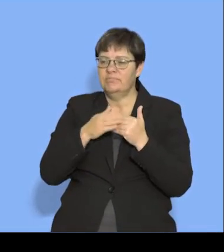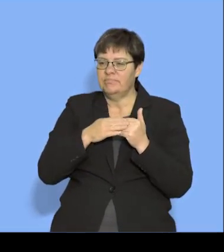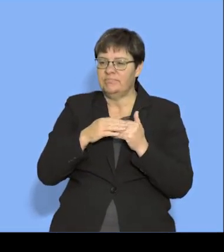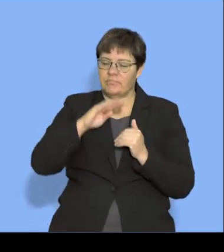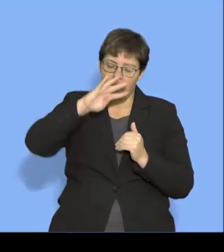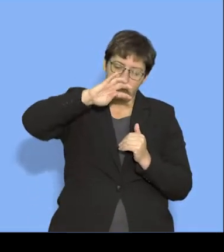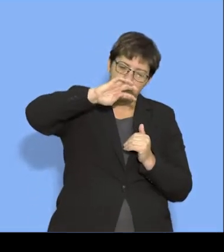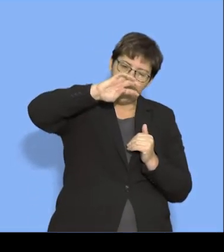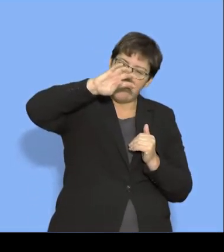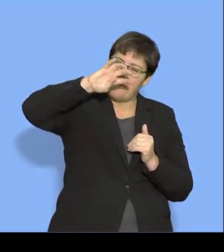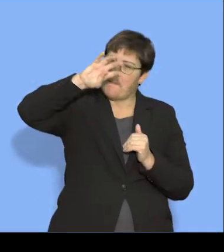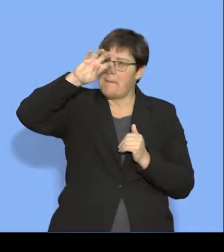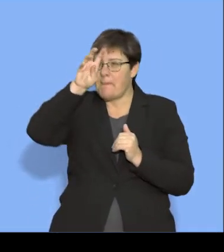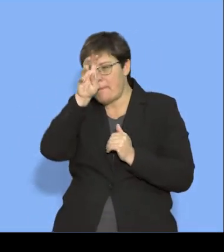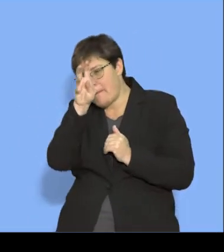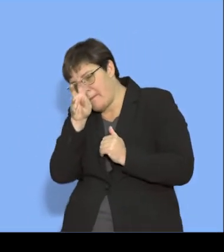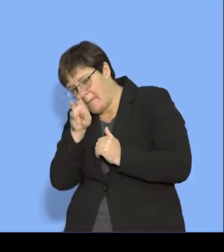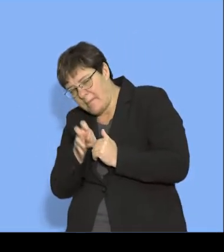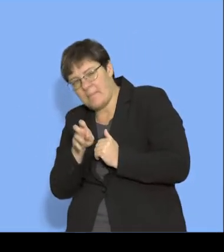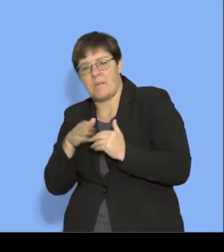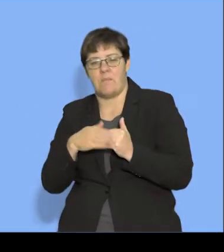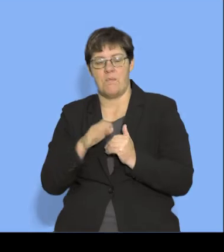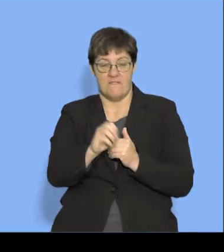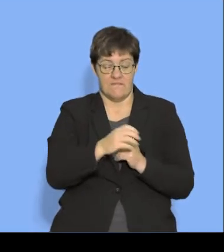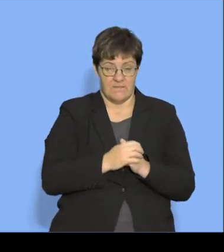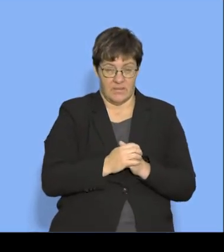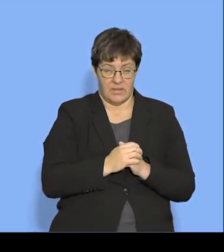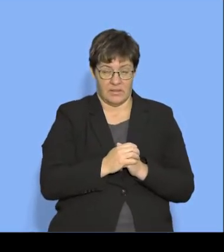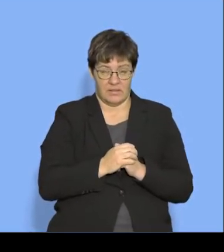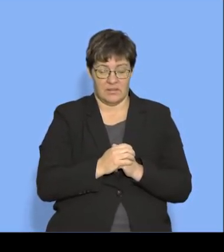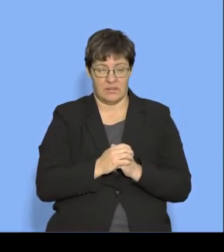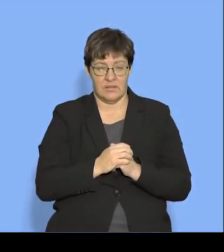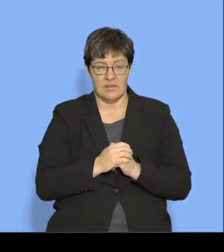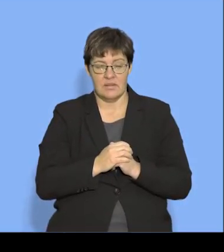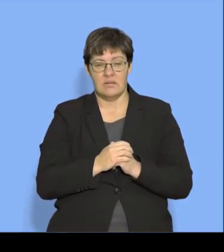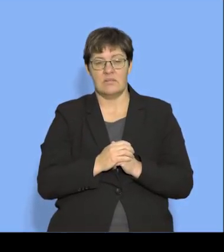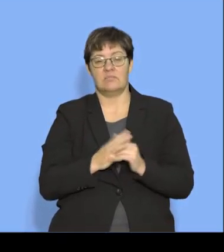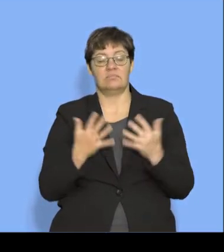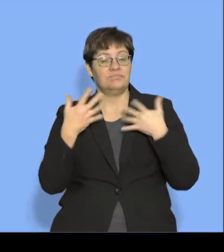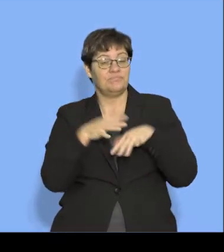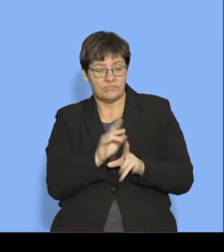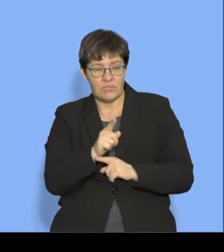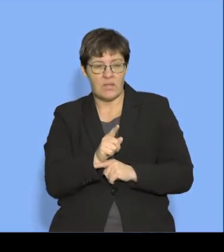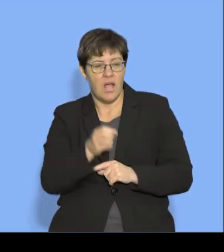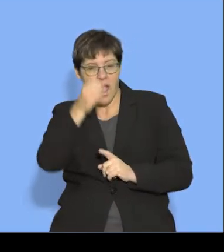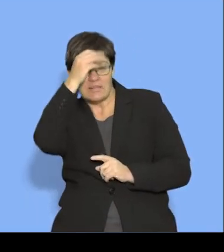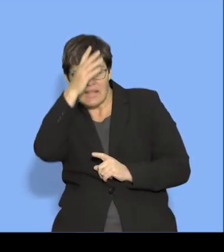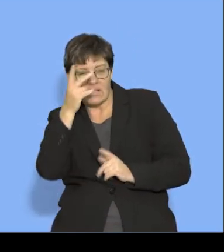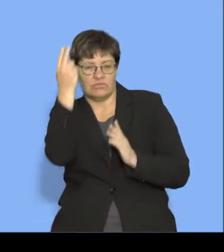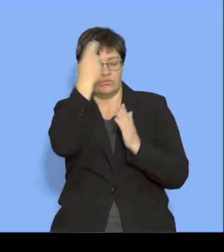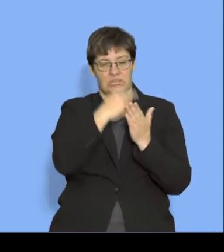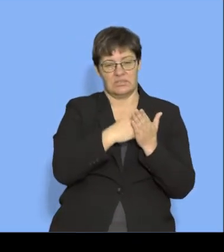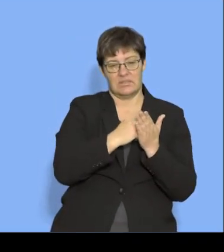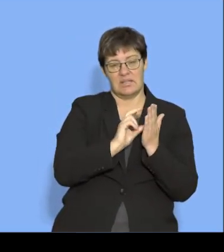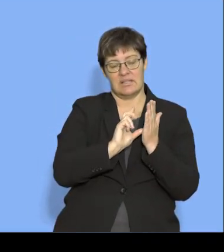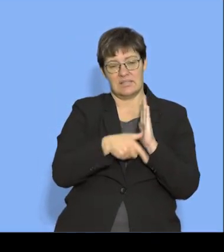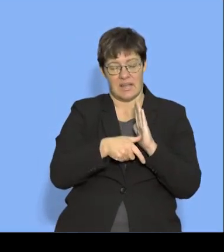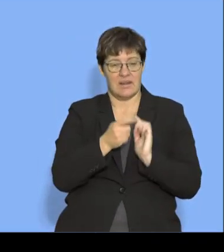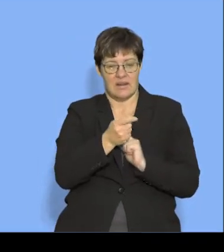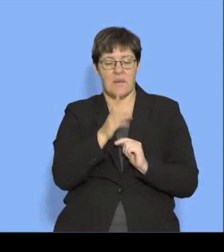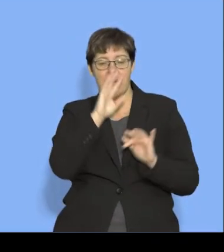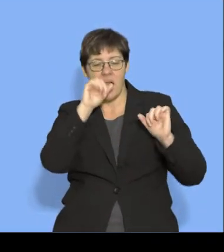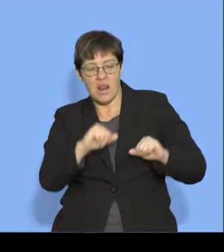see microvilli present. Again, guys, a combination of the idea of intelligent design